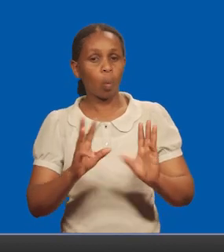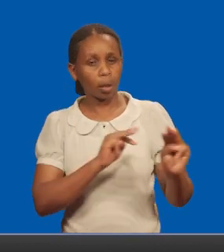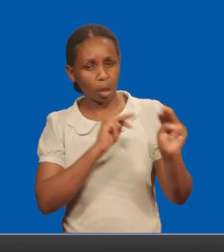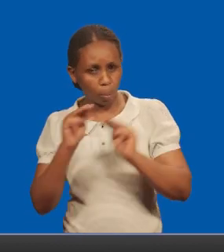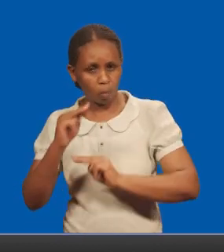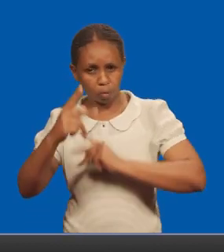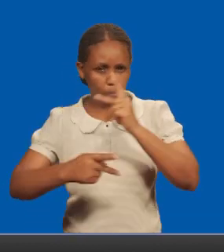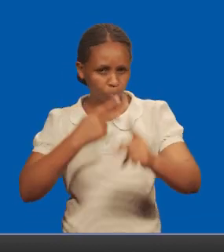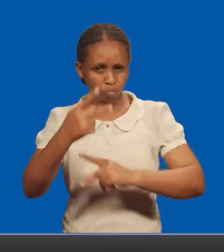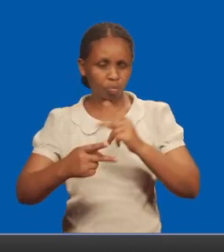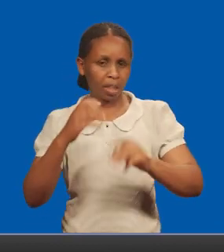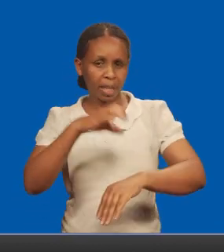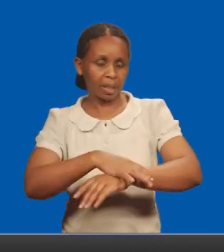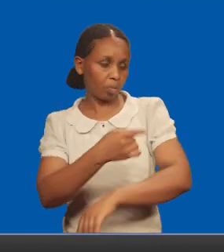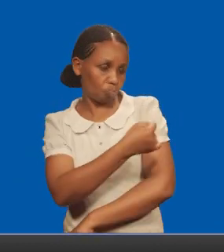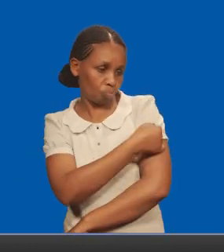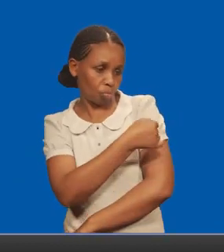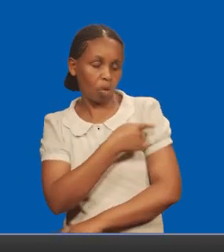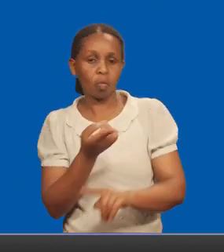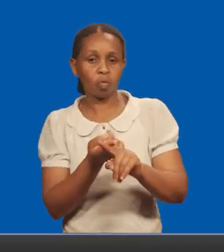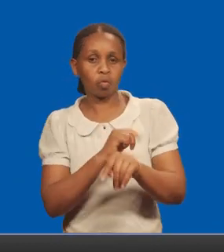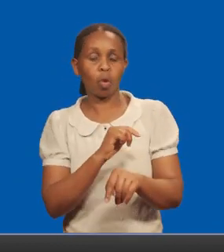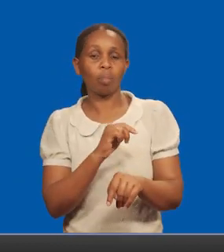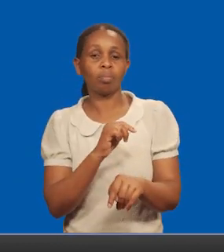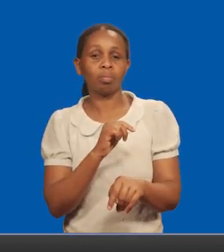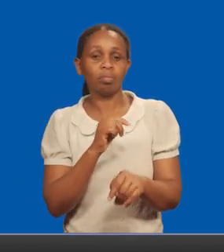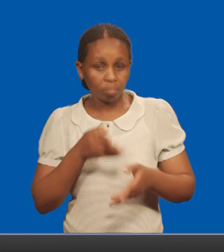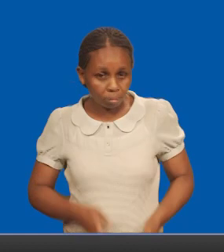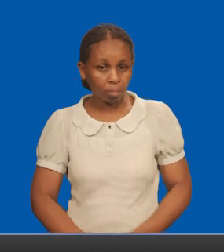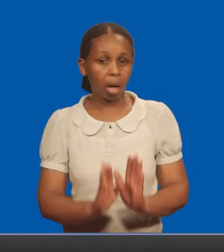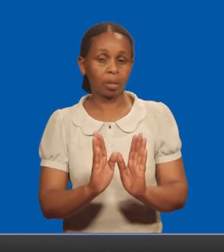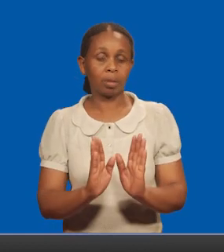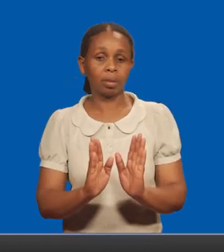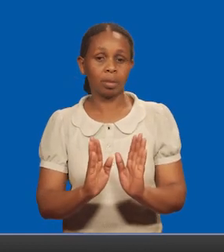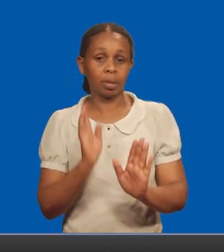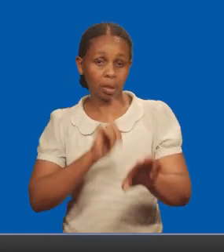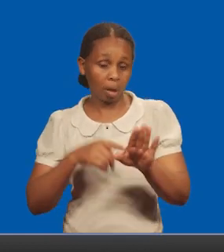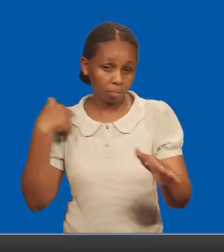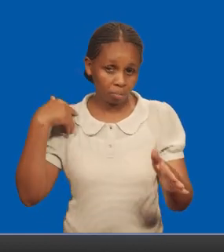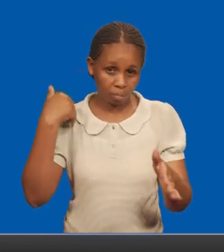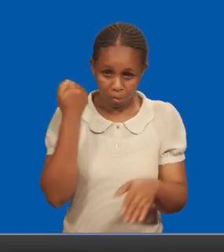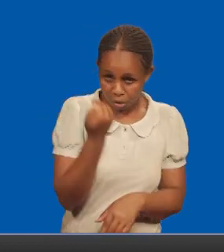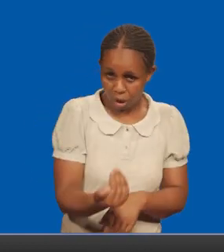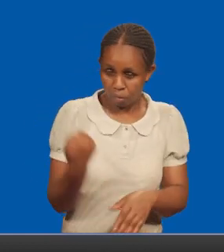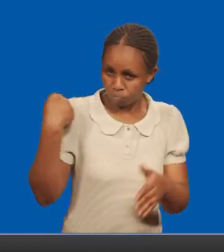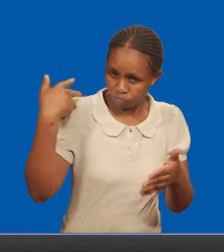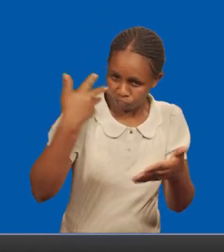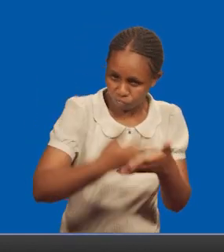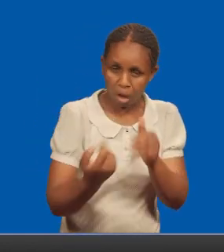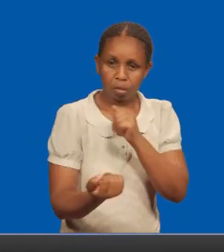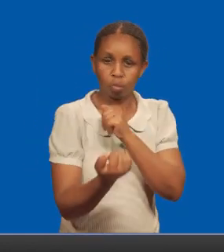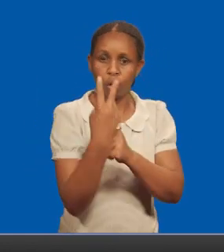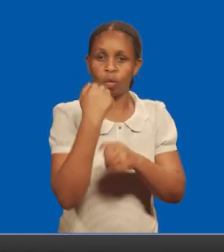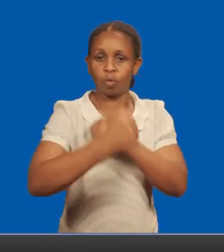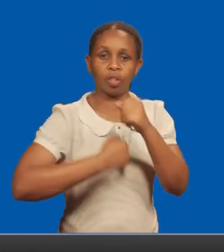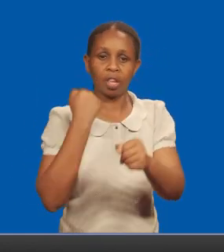from birth. And now when the child reaches around 12 years onwards, now they'll start getting